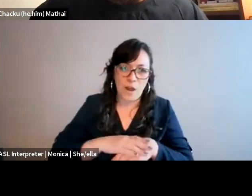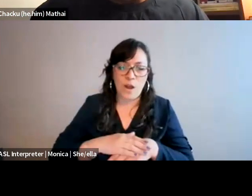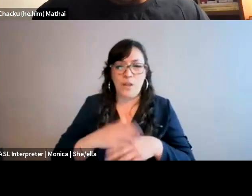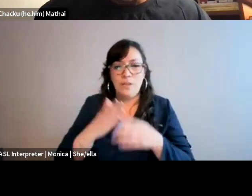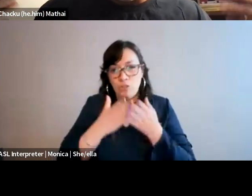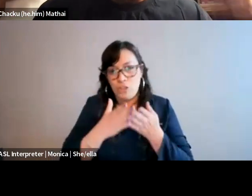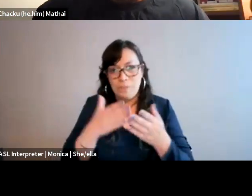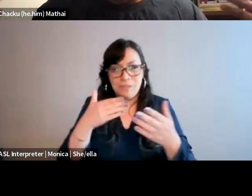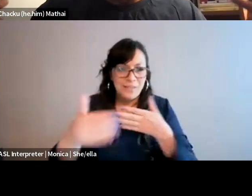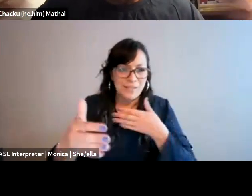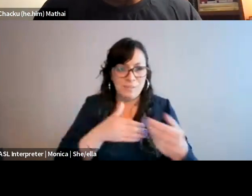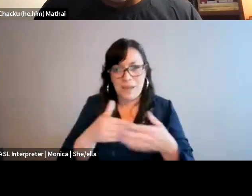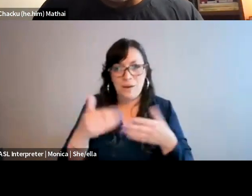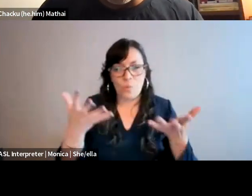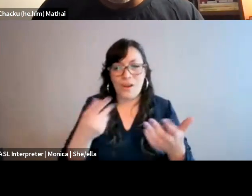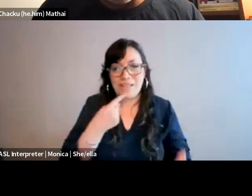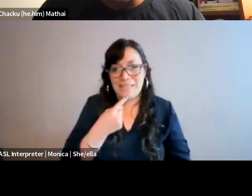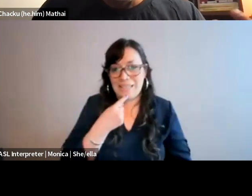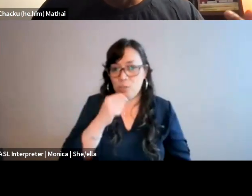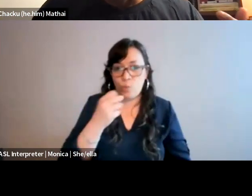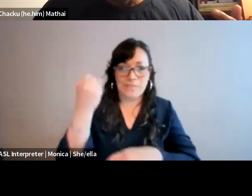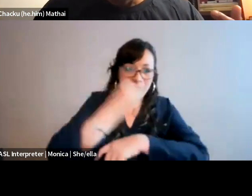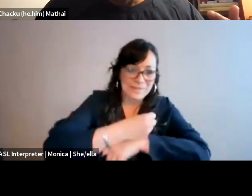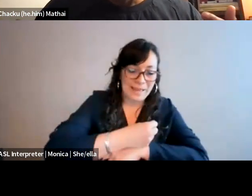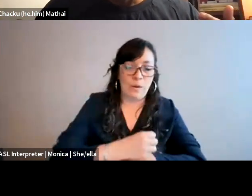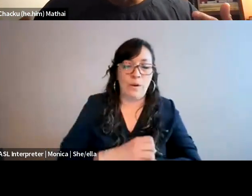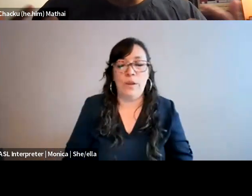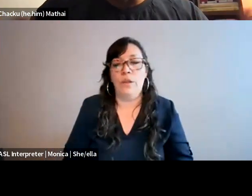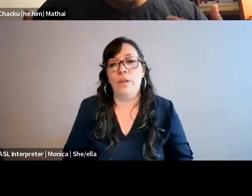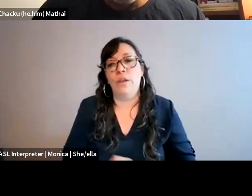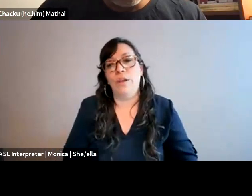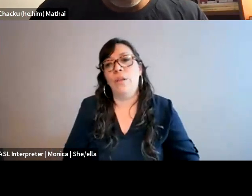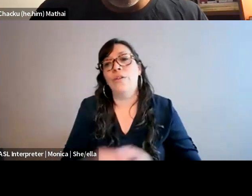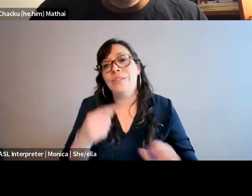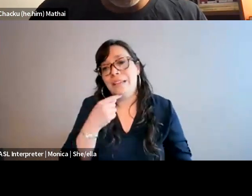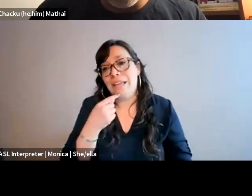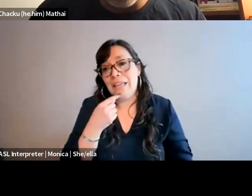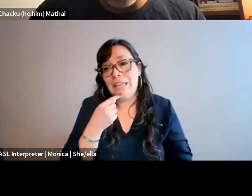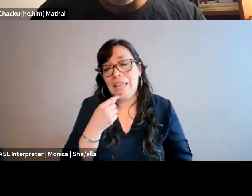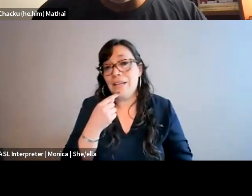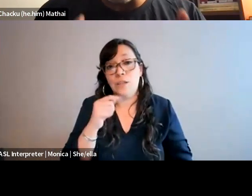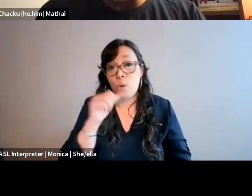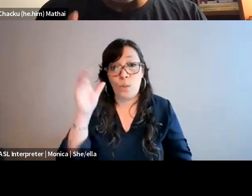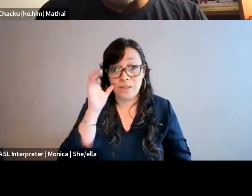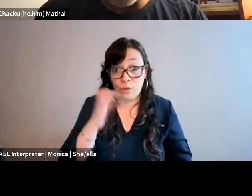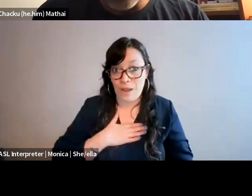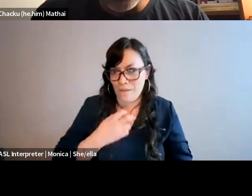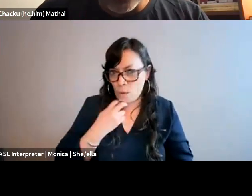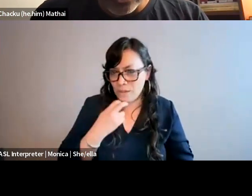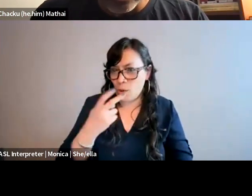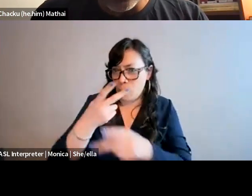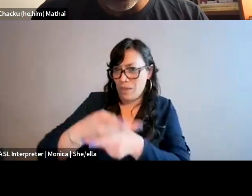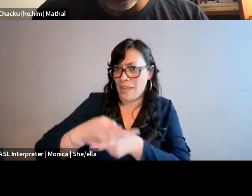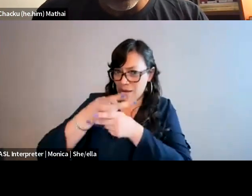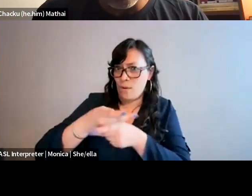matter what the sirens, no matter what I say, don't take me down. Right. So they're saying, don't listen to my voice. So just watch out for that